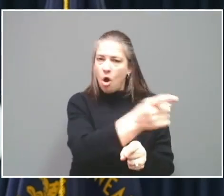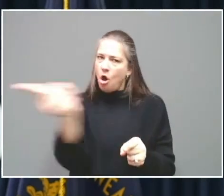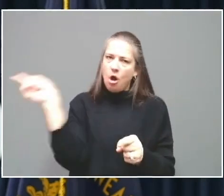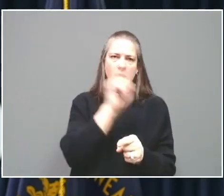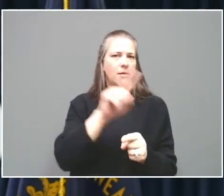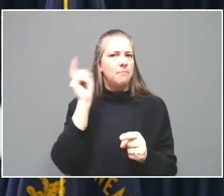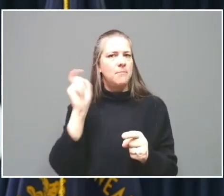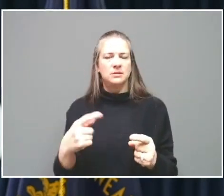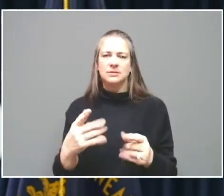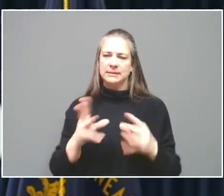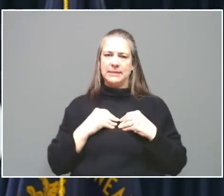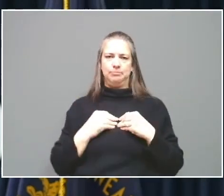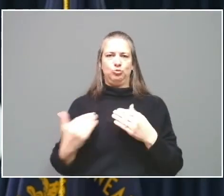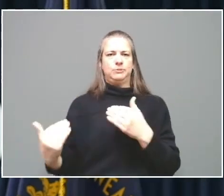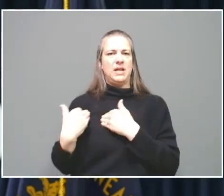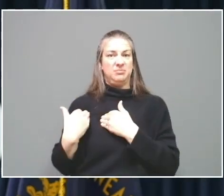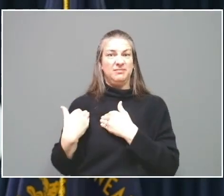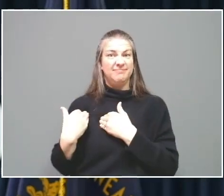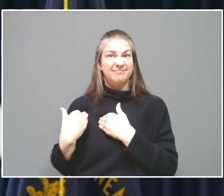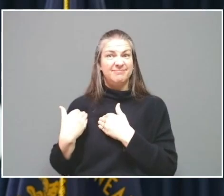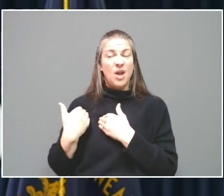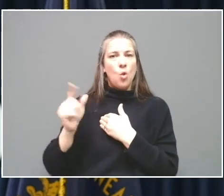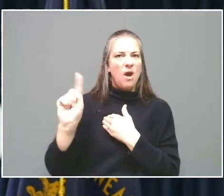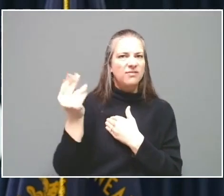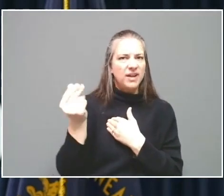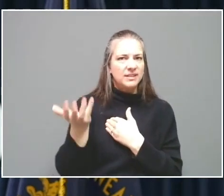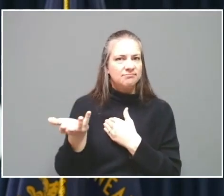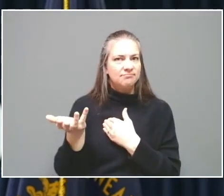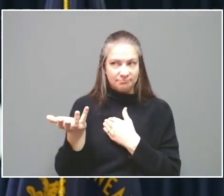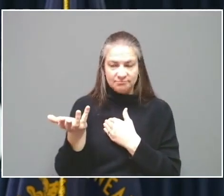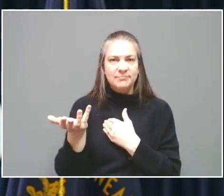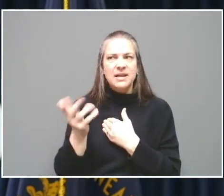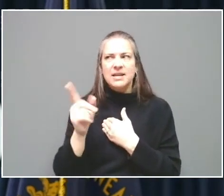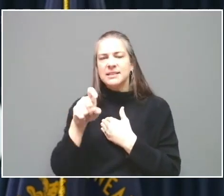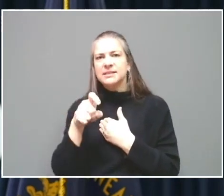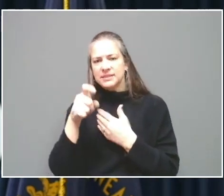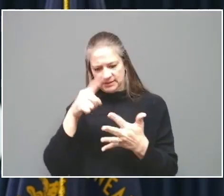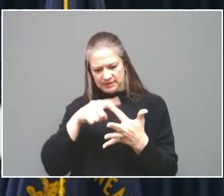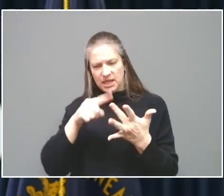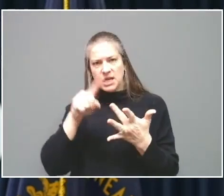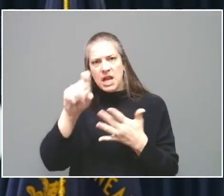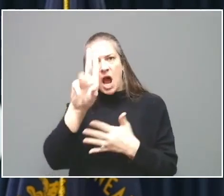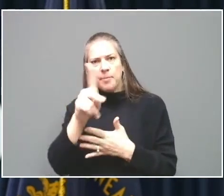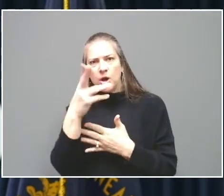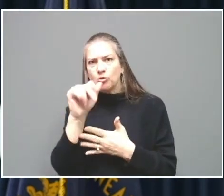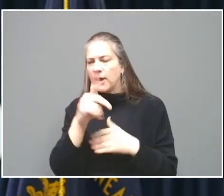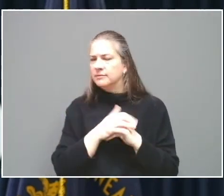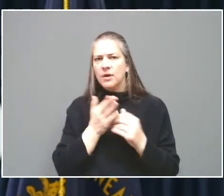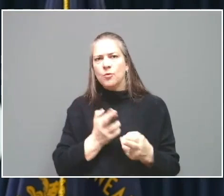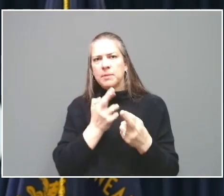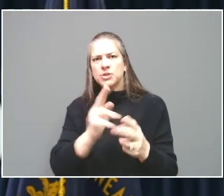whether that's the failure to fund the necessary upgrades or recommendations made all the way back